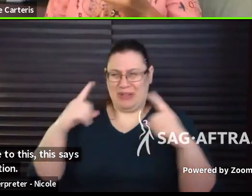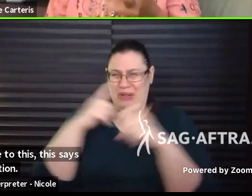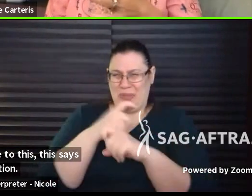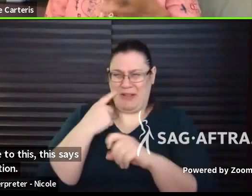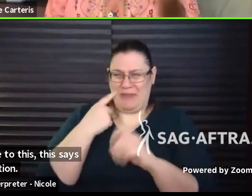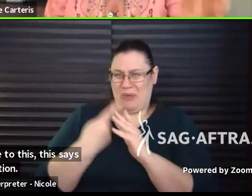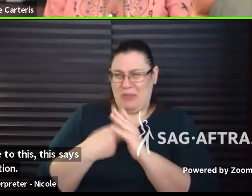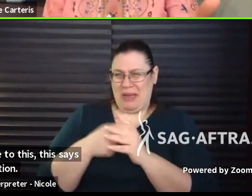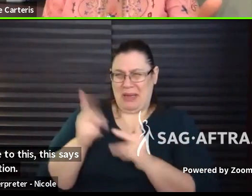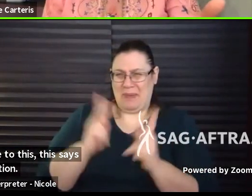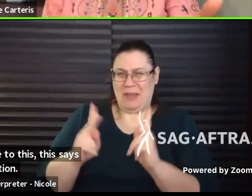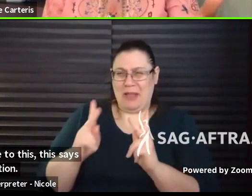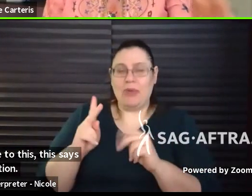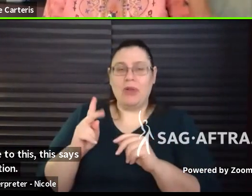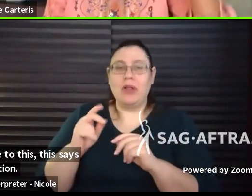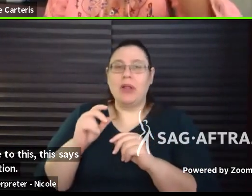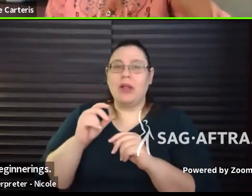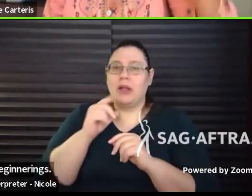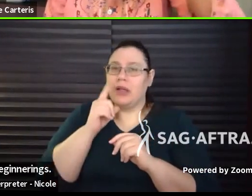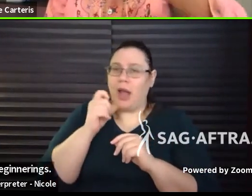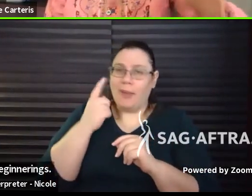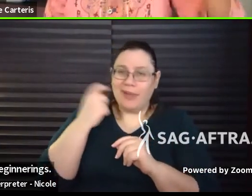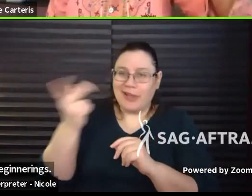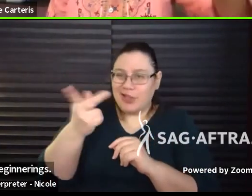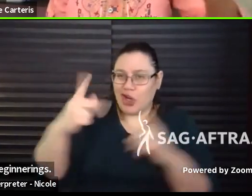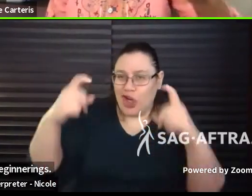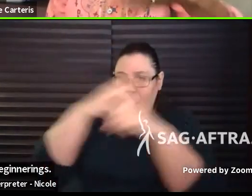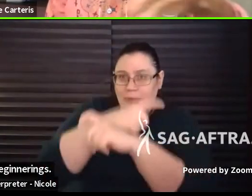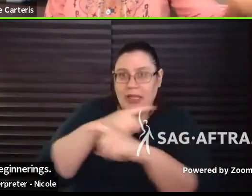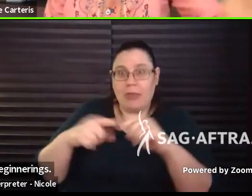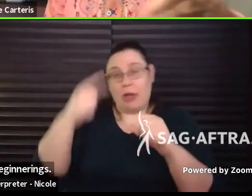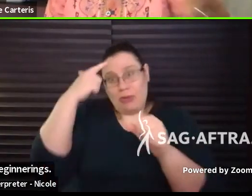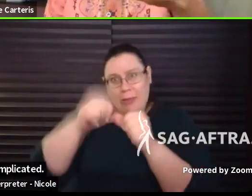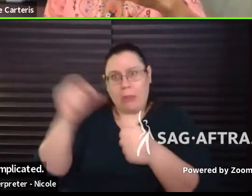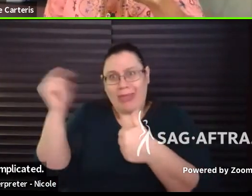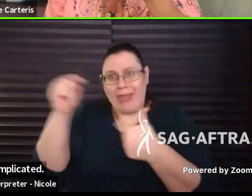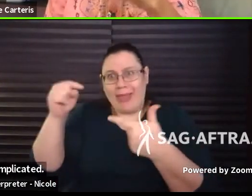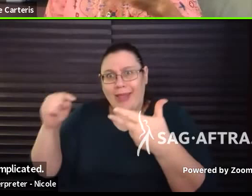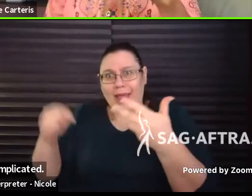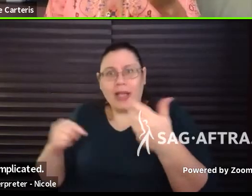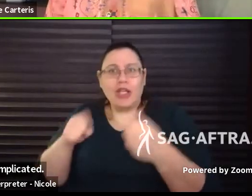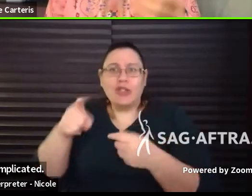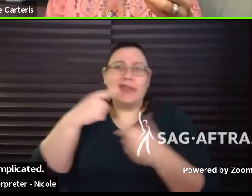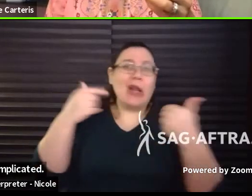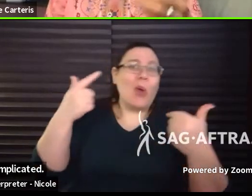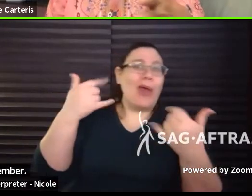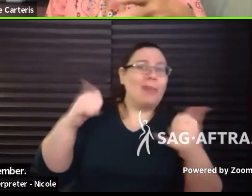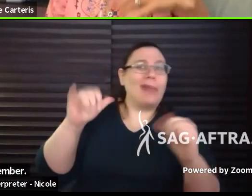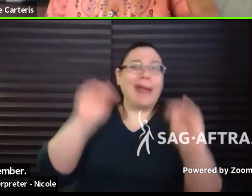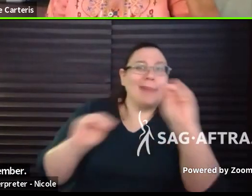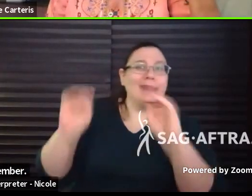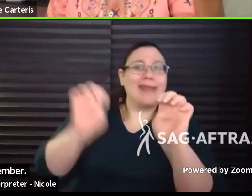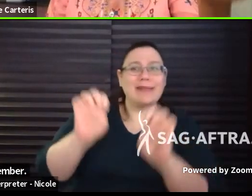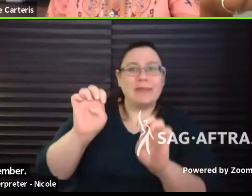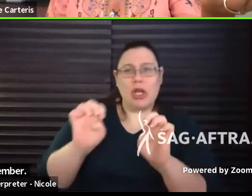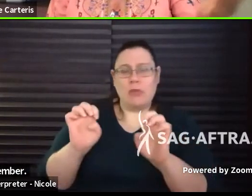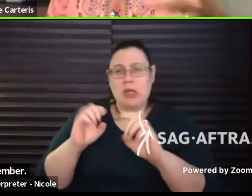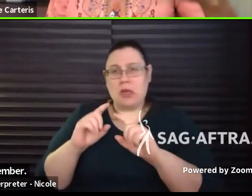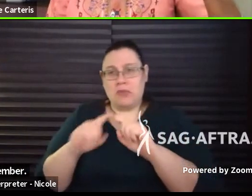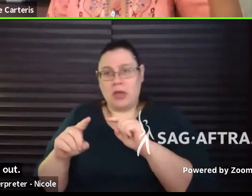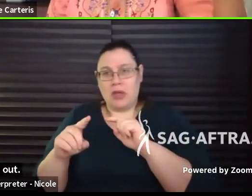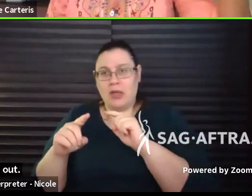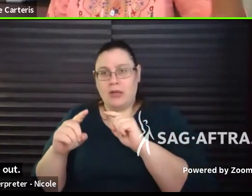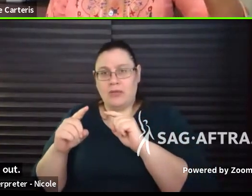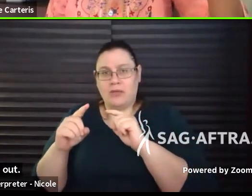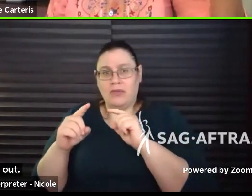not because you're not complicated, but it's a lot to remember. And it's like you said, try it out, whatever. But is there instead, you don't